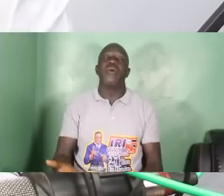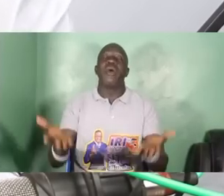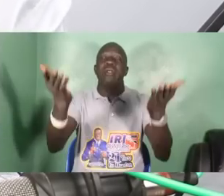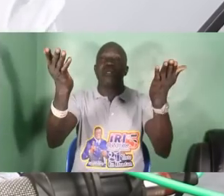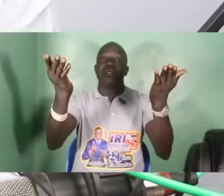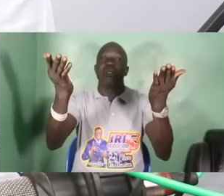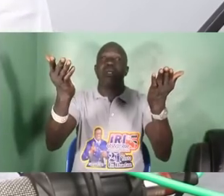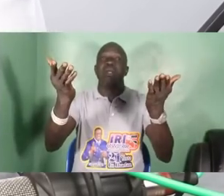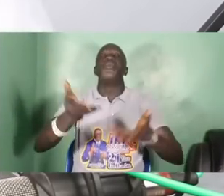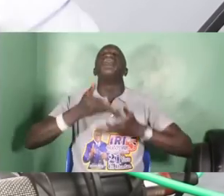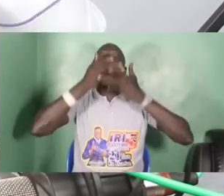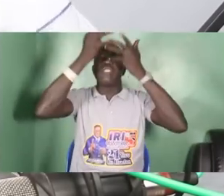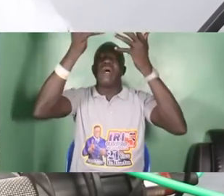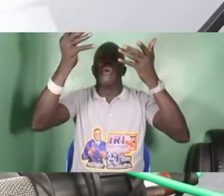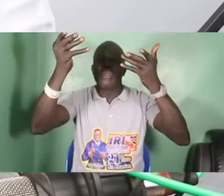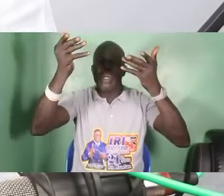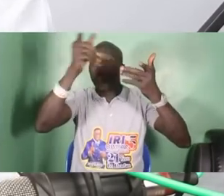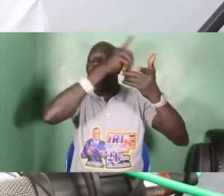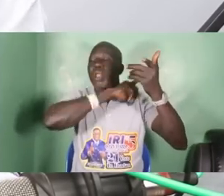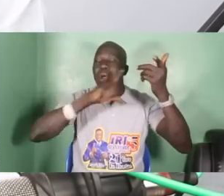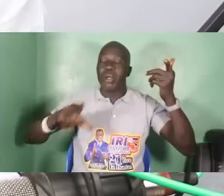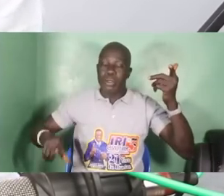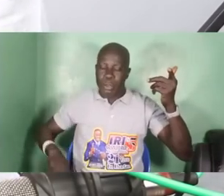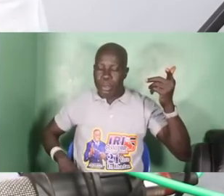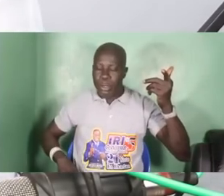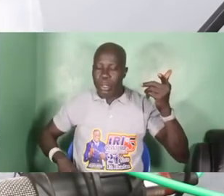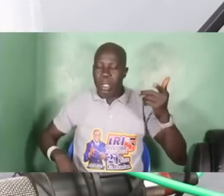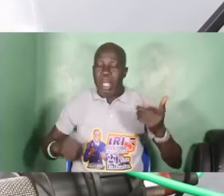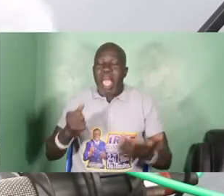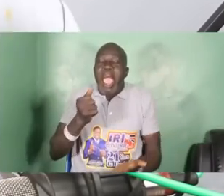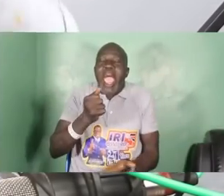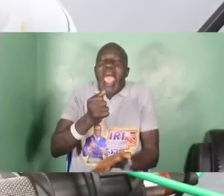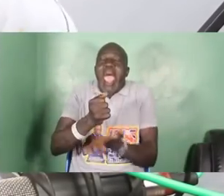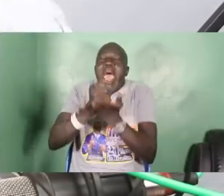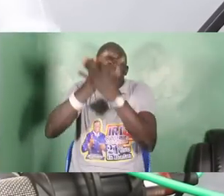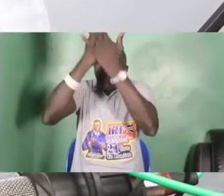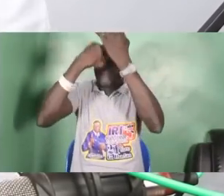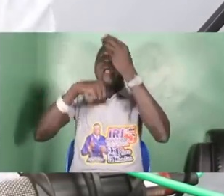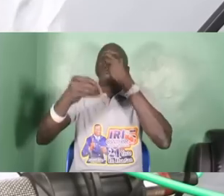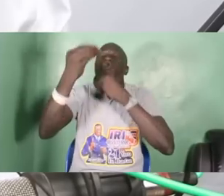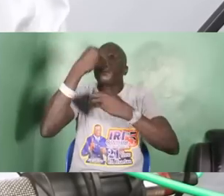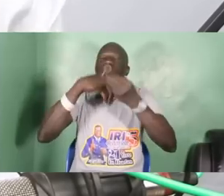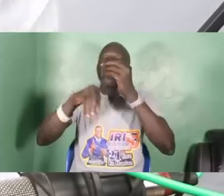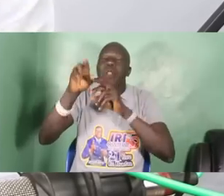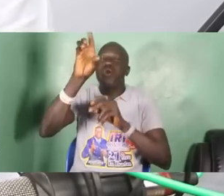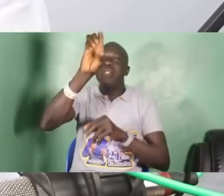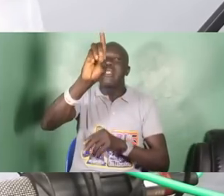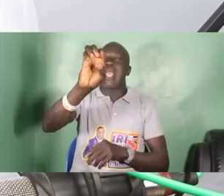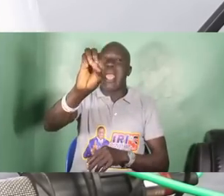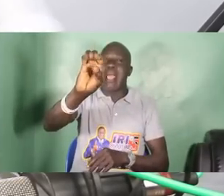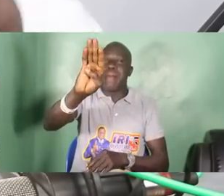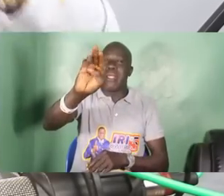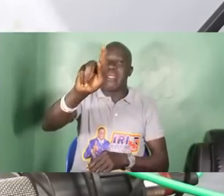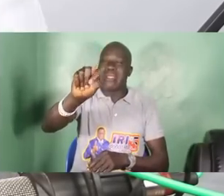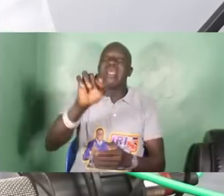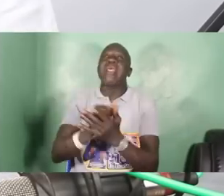lift up your head and you will shout, Lord, the head that will swallow